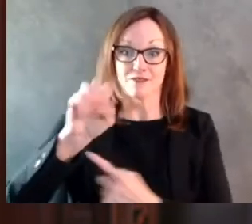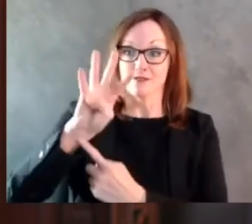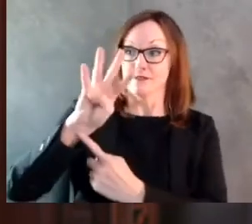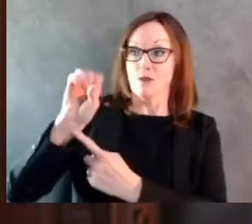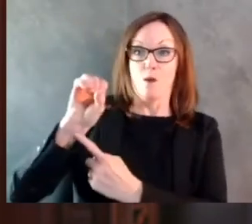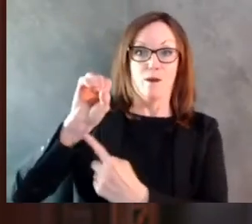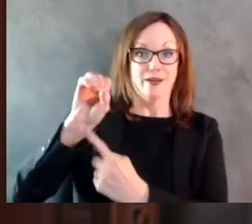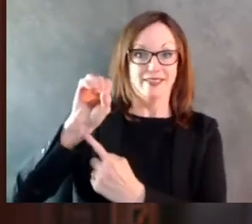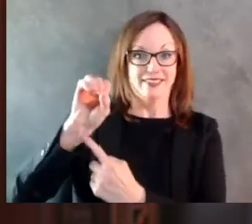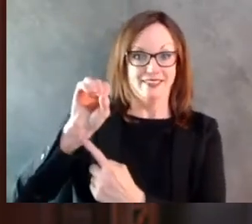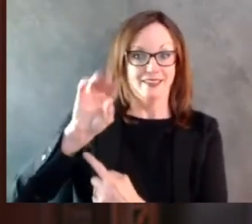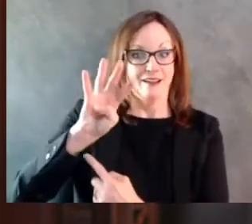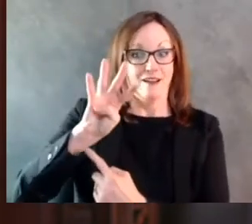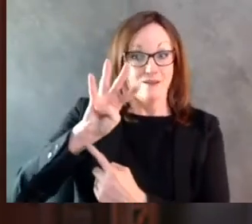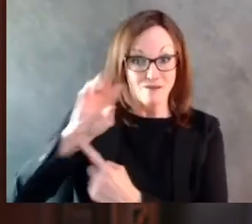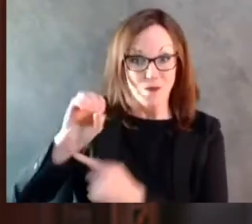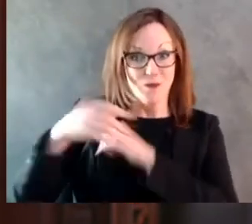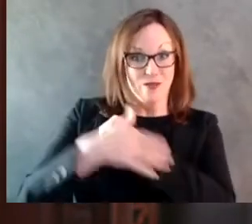myvote.wisconsin.gov.